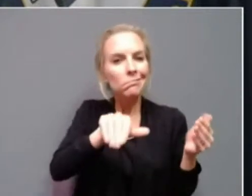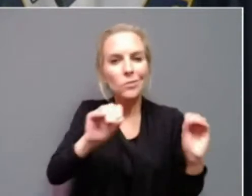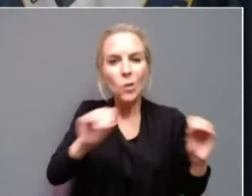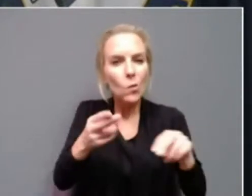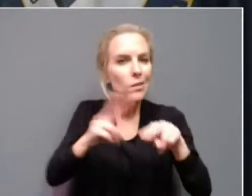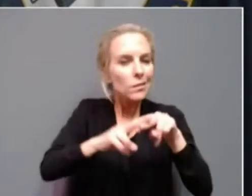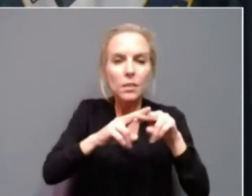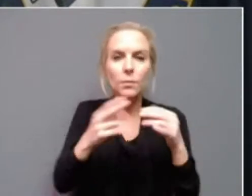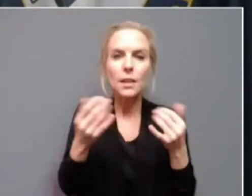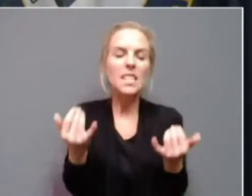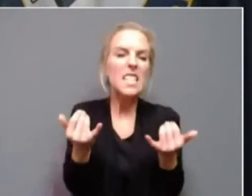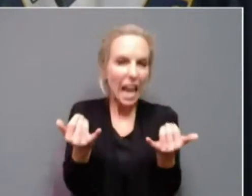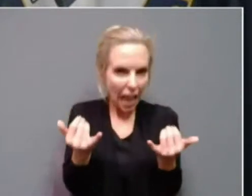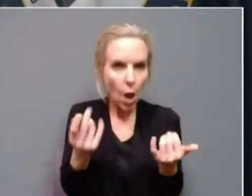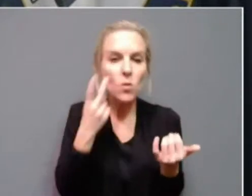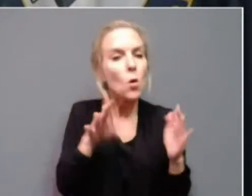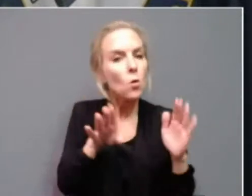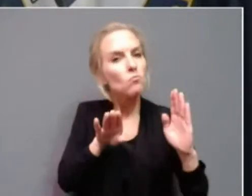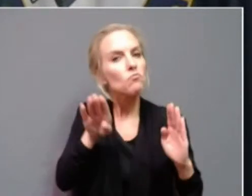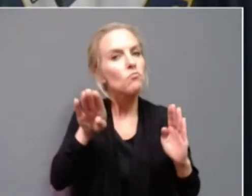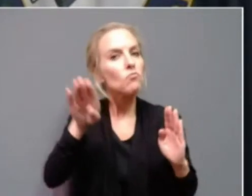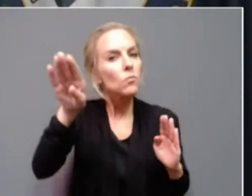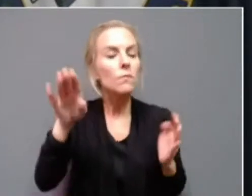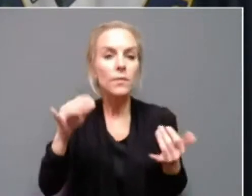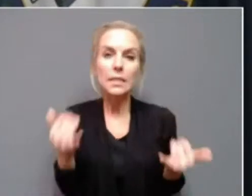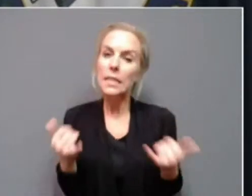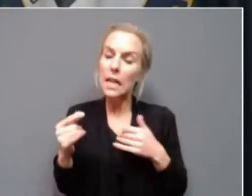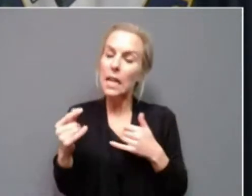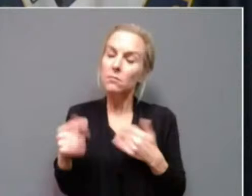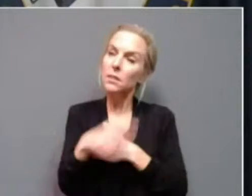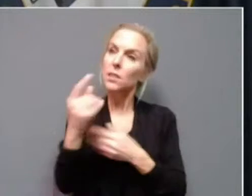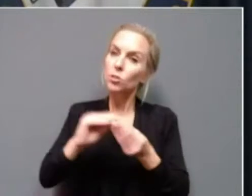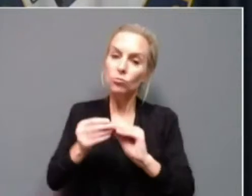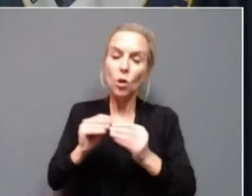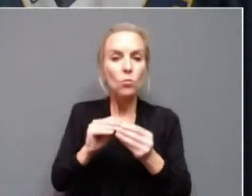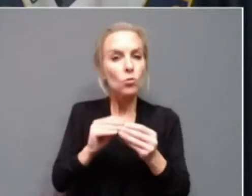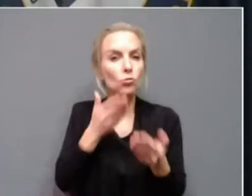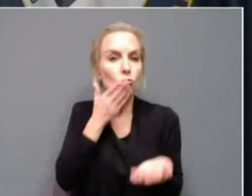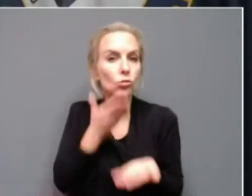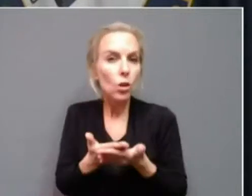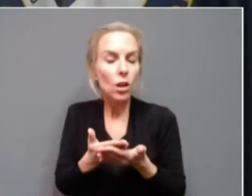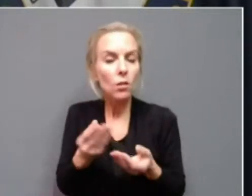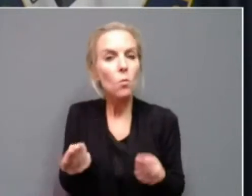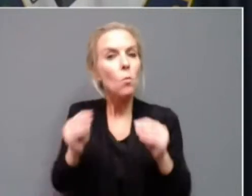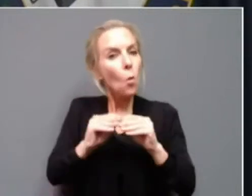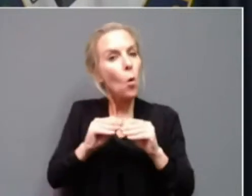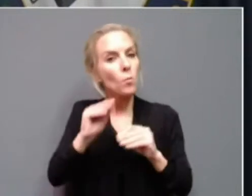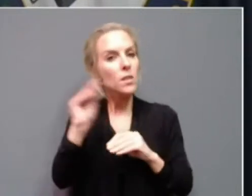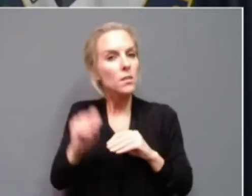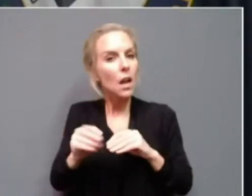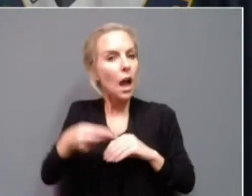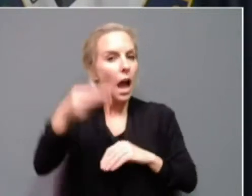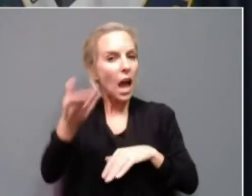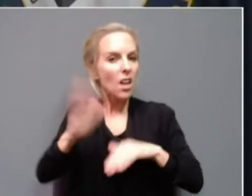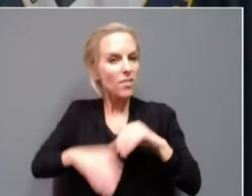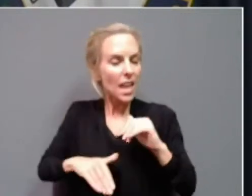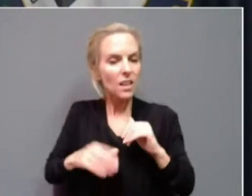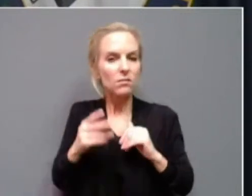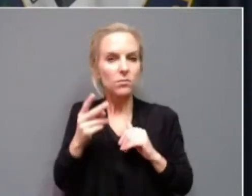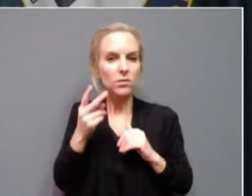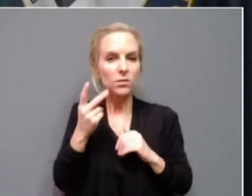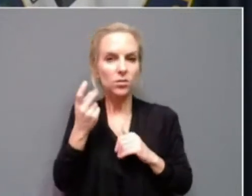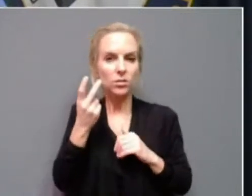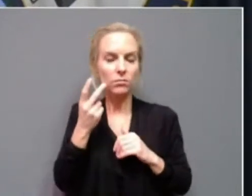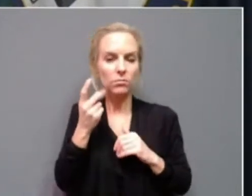1.85 times where we were. But today's number is good. Today's number is a bit higher than we were seeing the last couple of